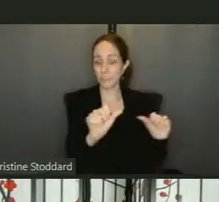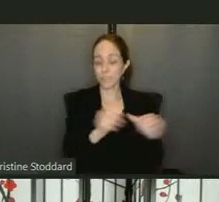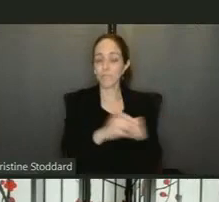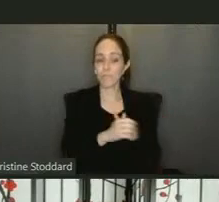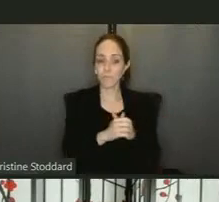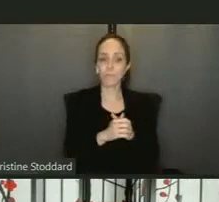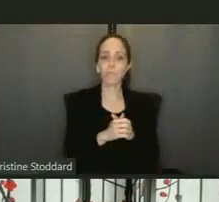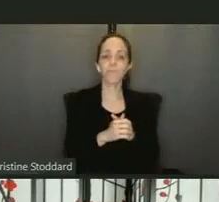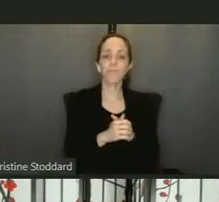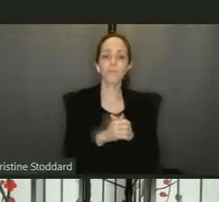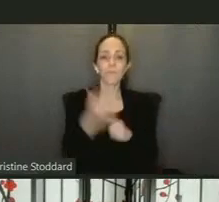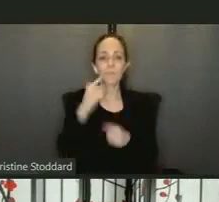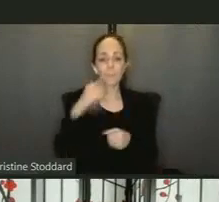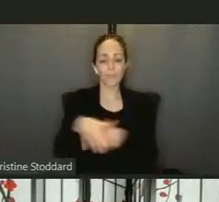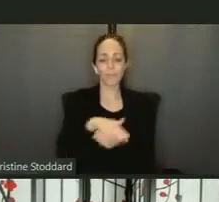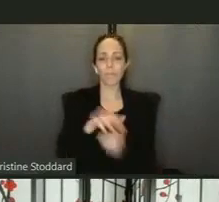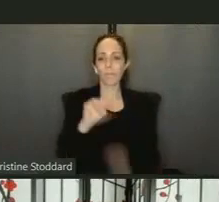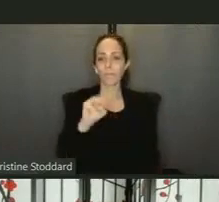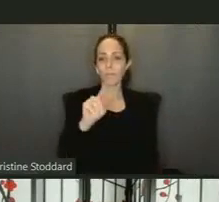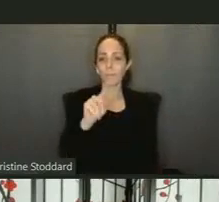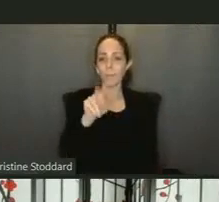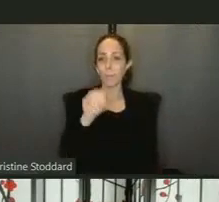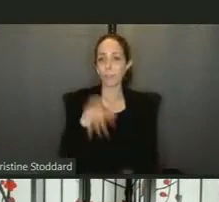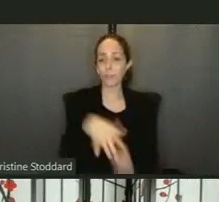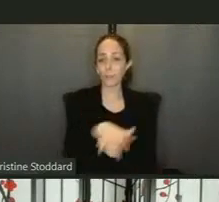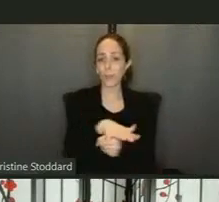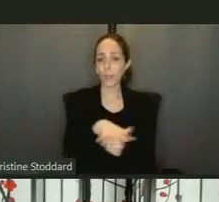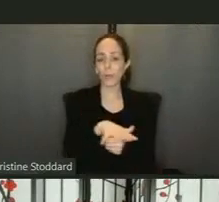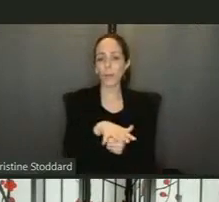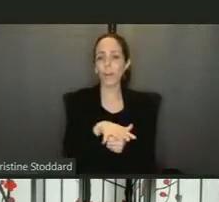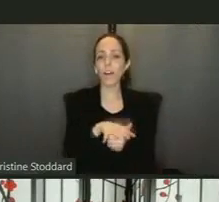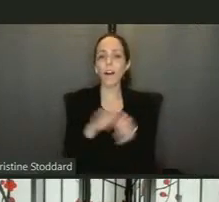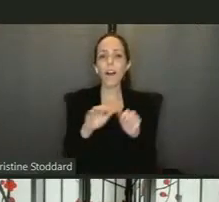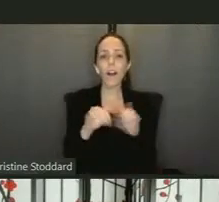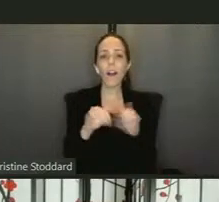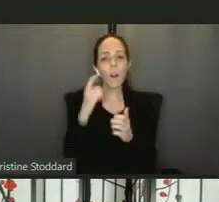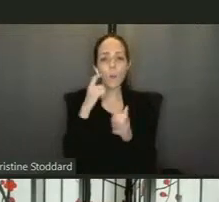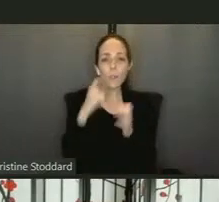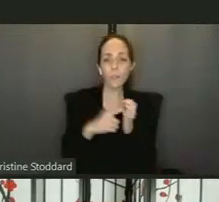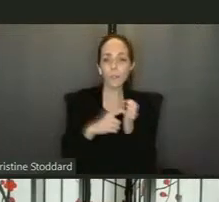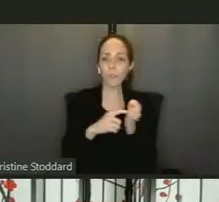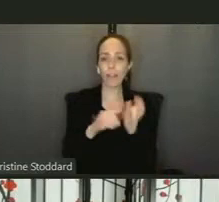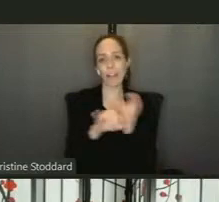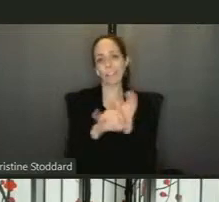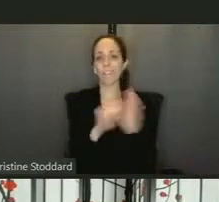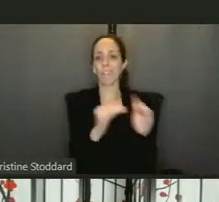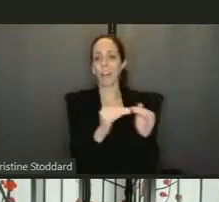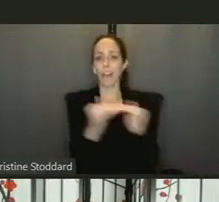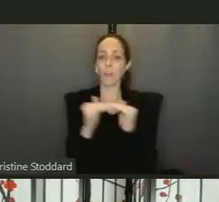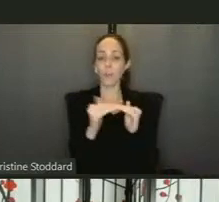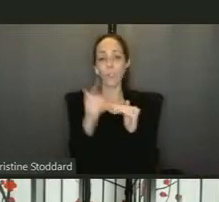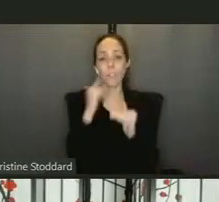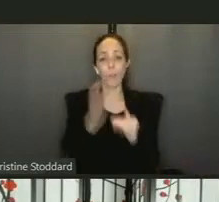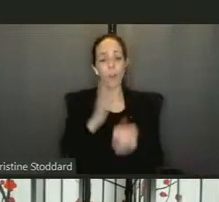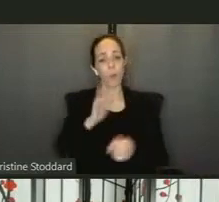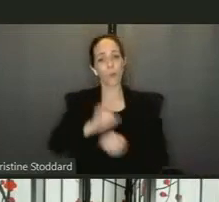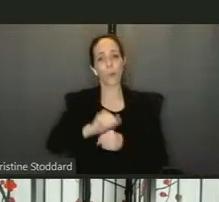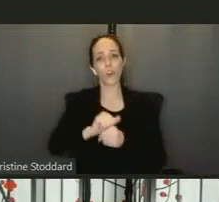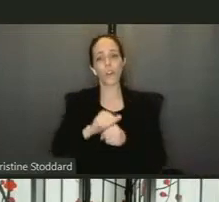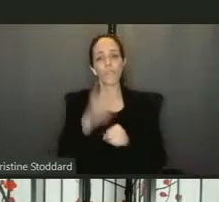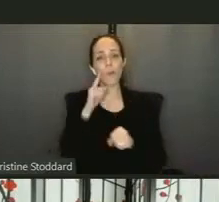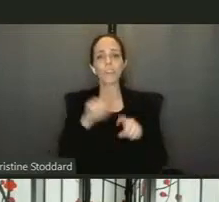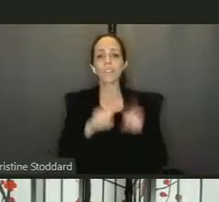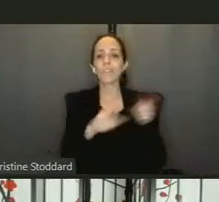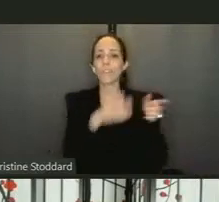In the metro area, one of the ways that we express equity in the work that we're doing in the different phases